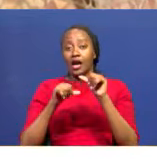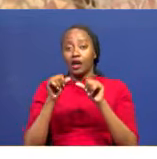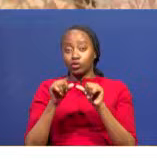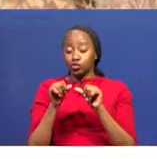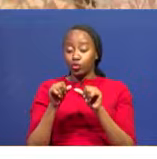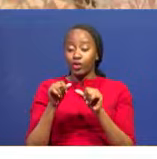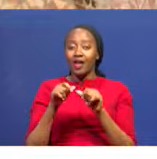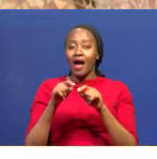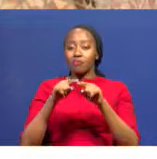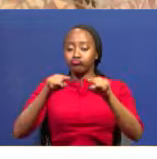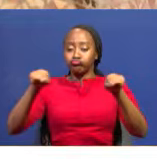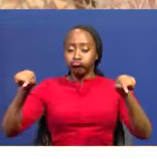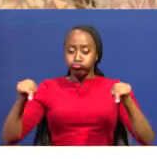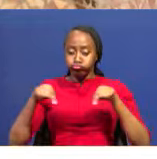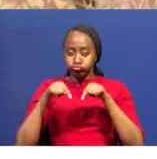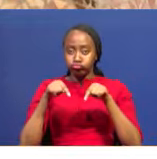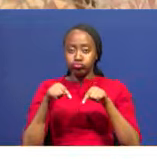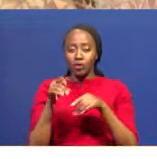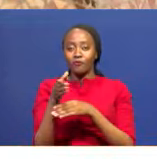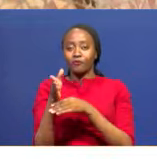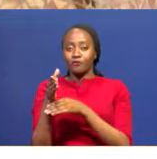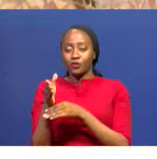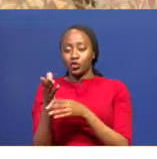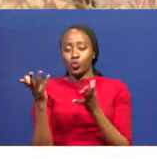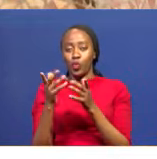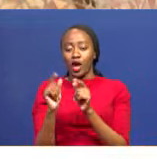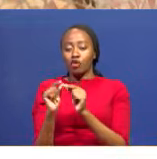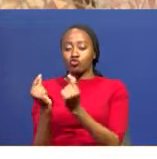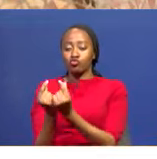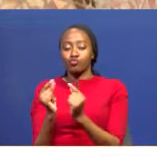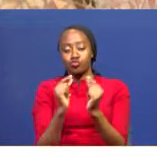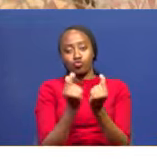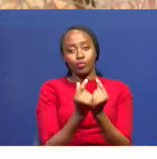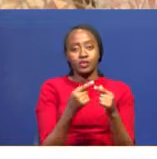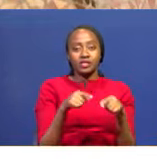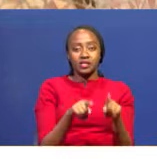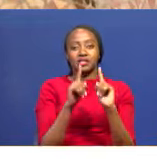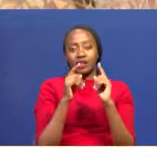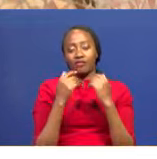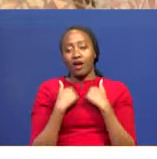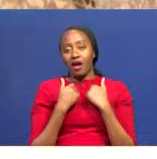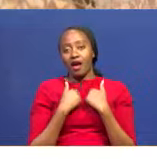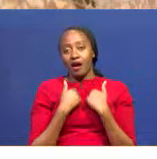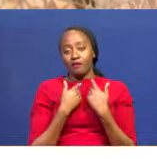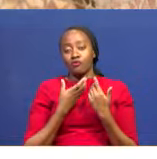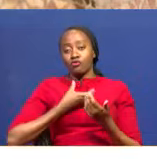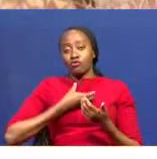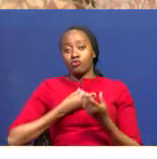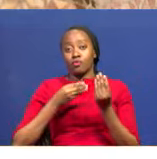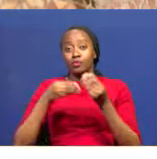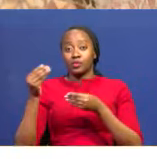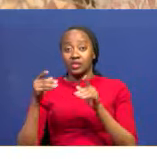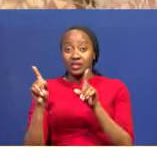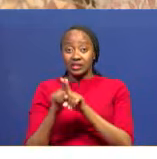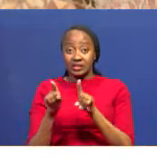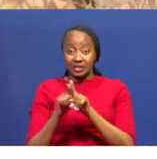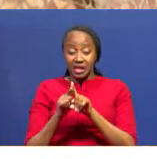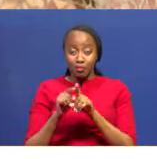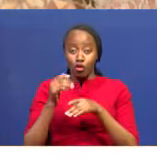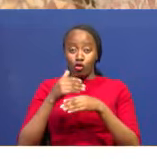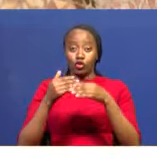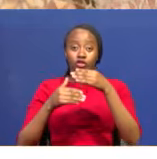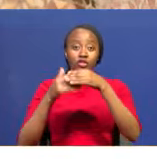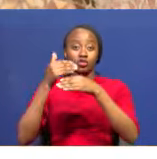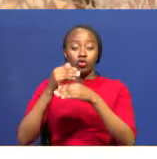fish ponds for youth groups and building the expansive Opapo fish processing plant. For trade, he spearheaded the construction of